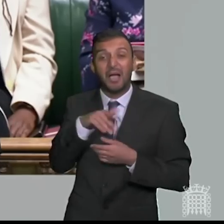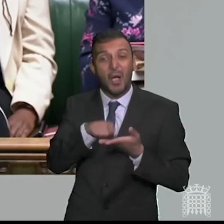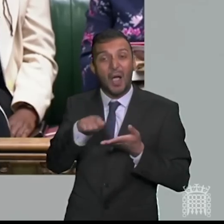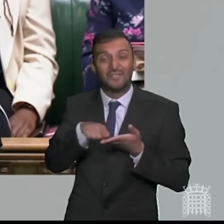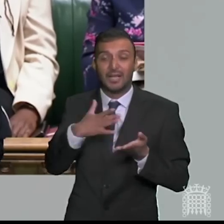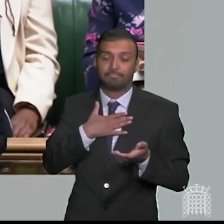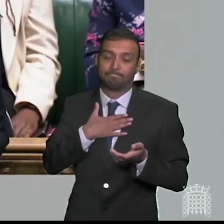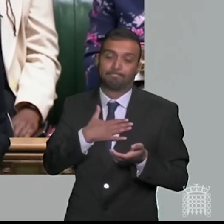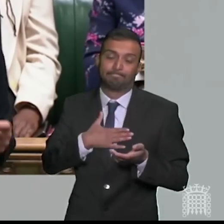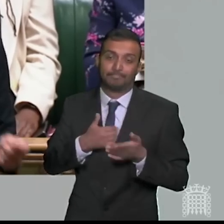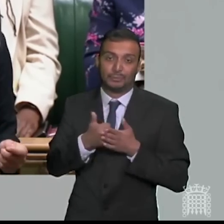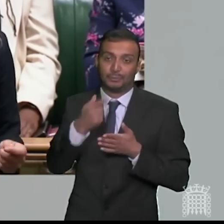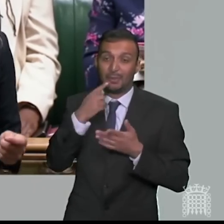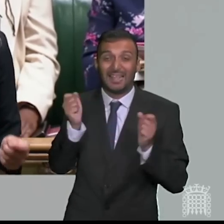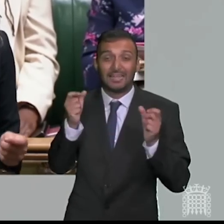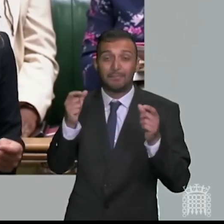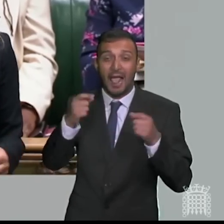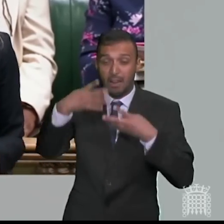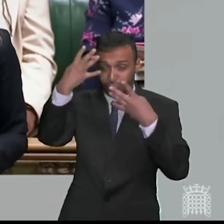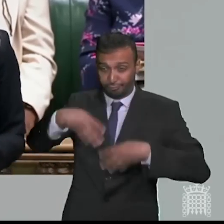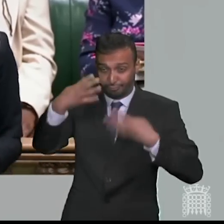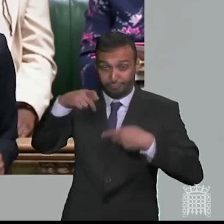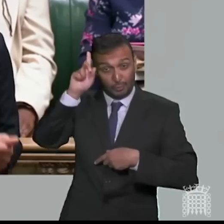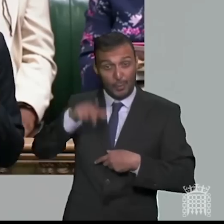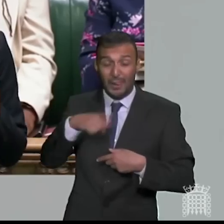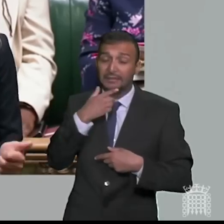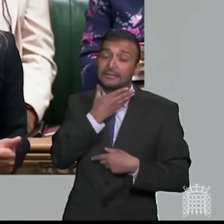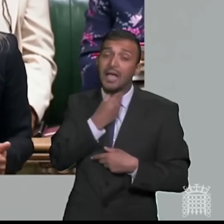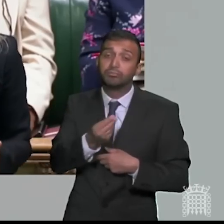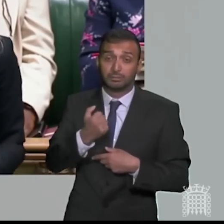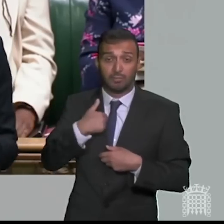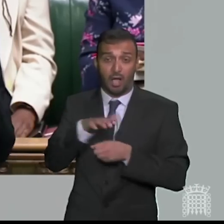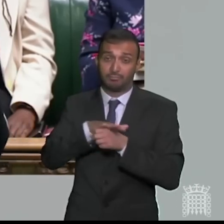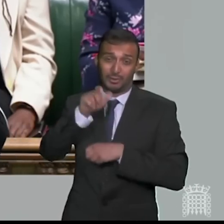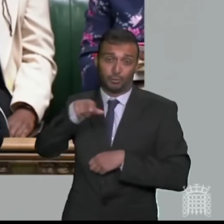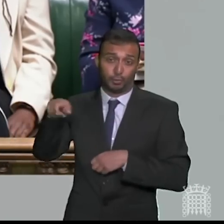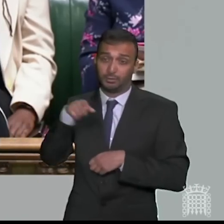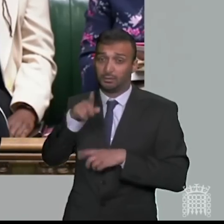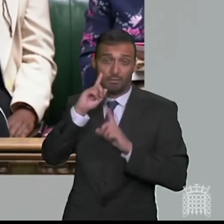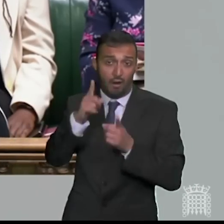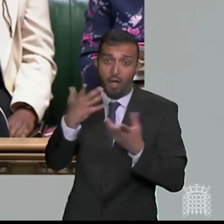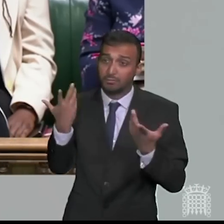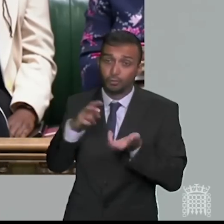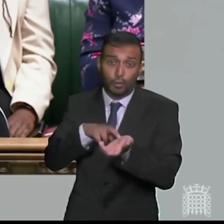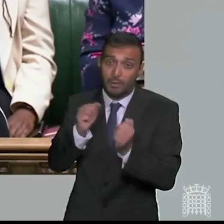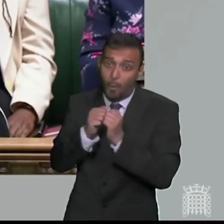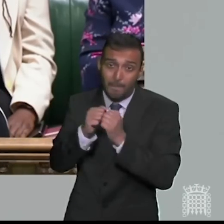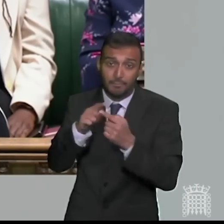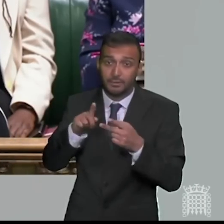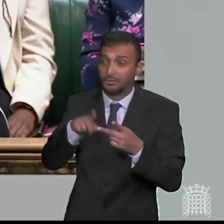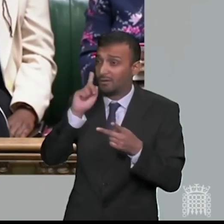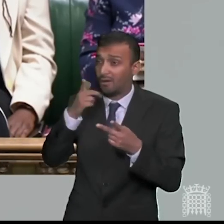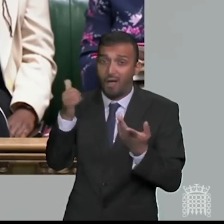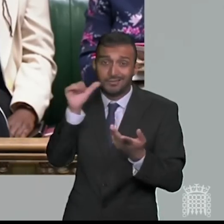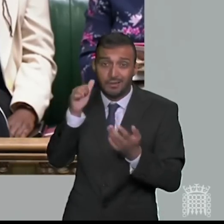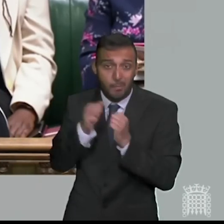find the usual array of emails from desperate constituents who cannot get a doctor's appointment, a dentist's appointment, access to children's mental